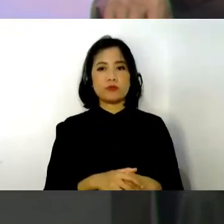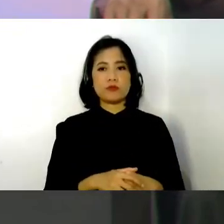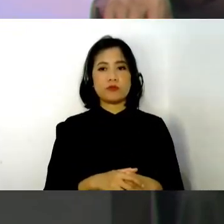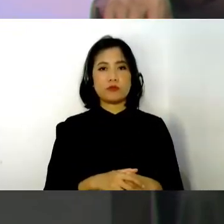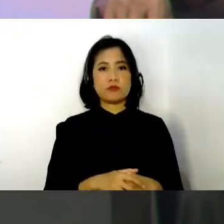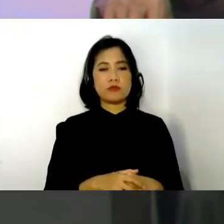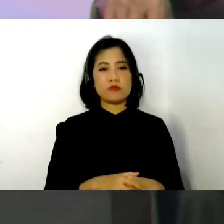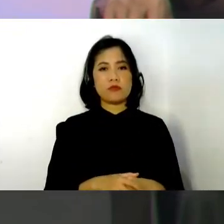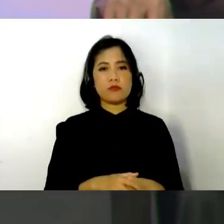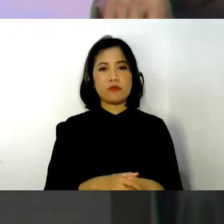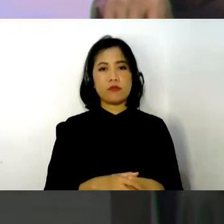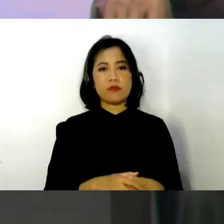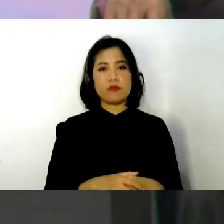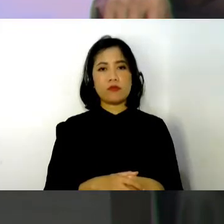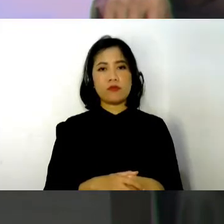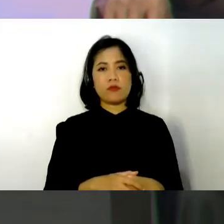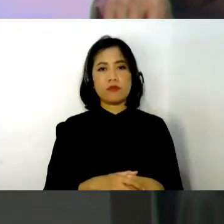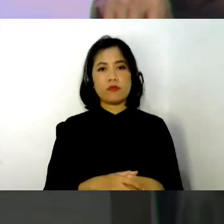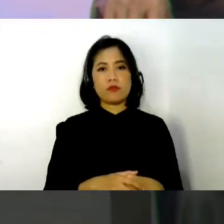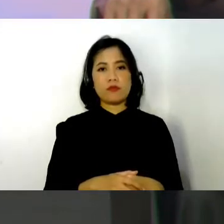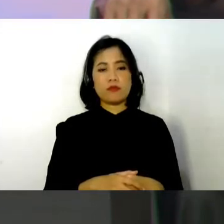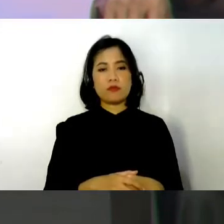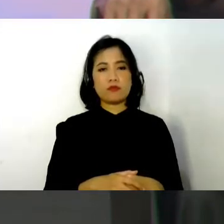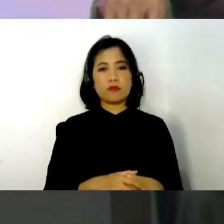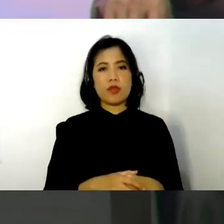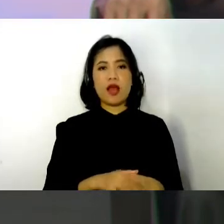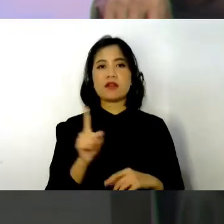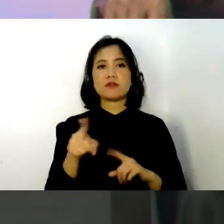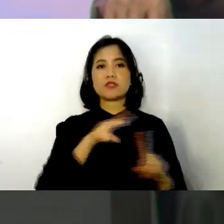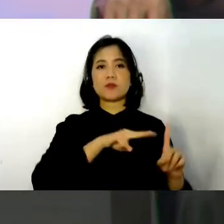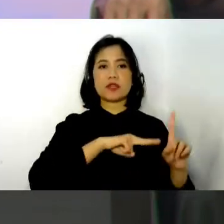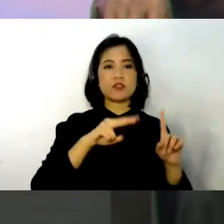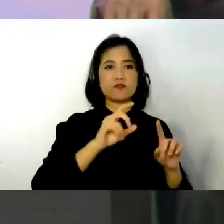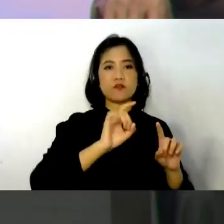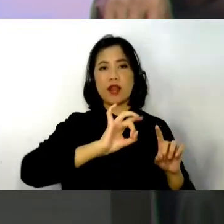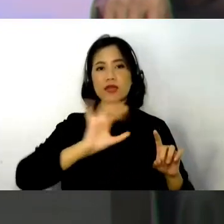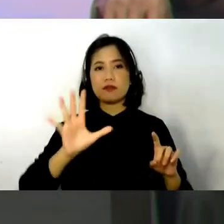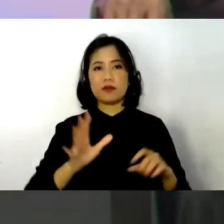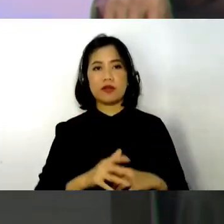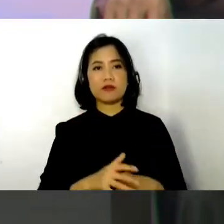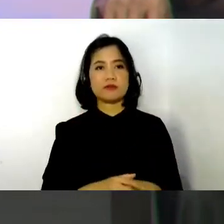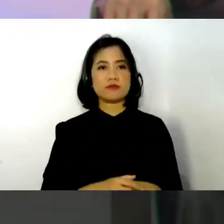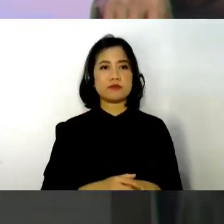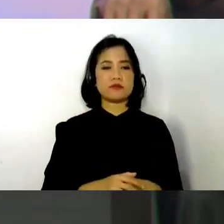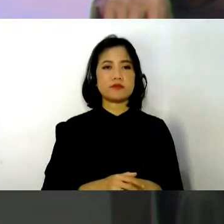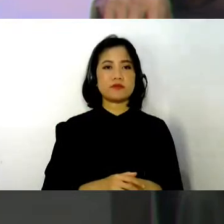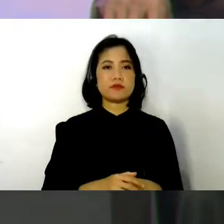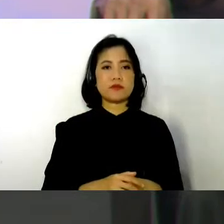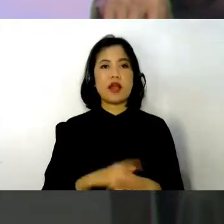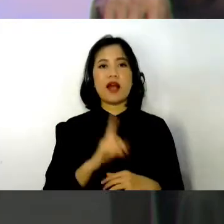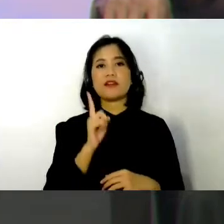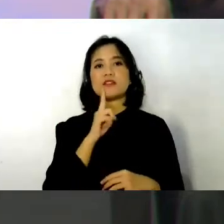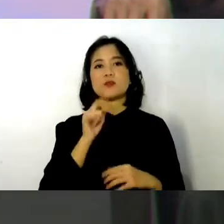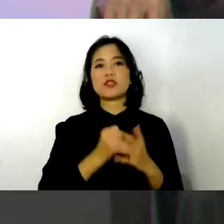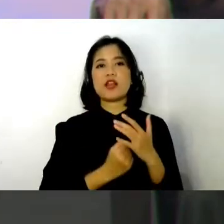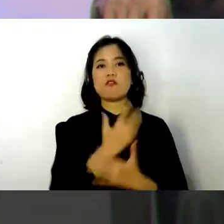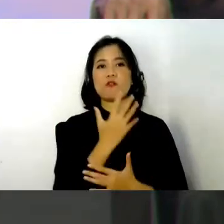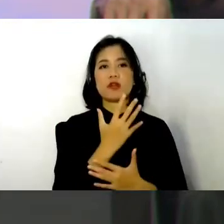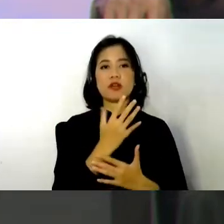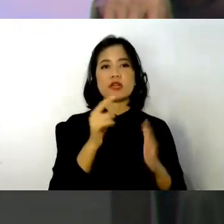house, landed house. So it means government has to step in, like what they are doing in Singapore or even in